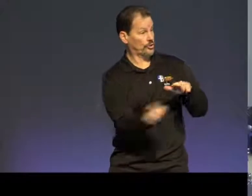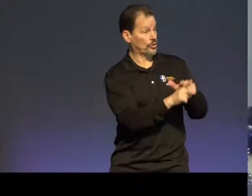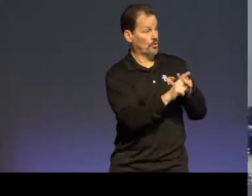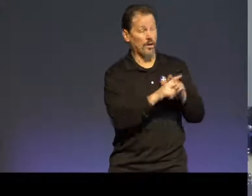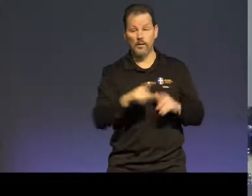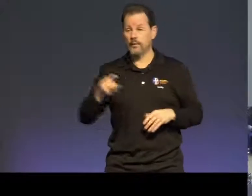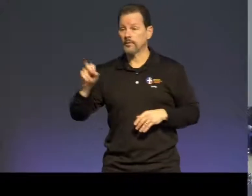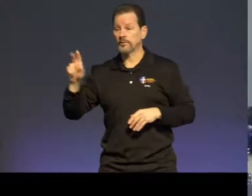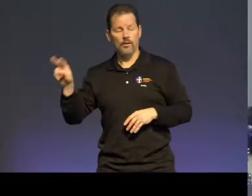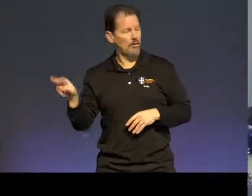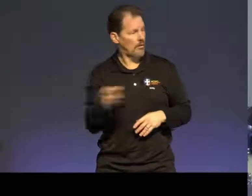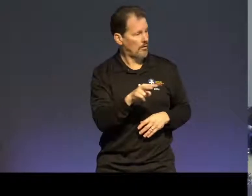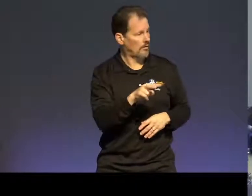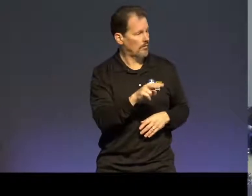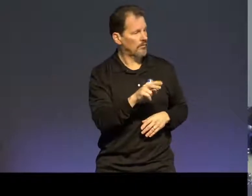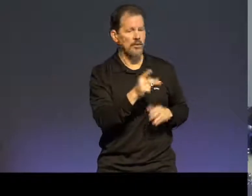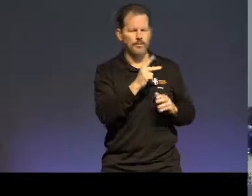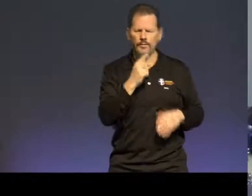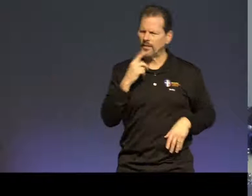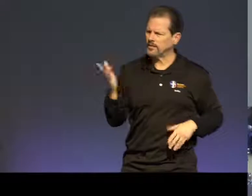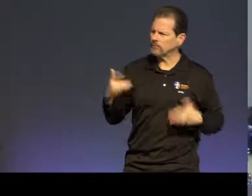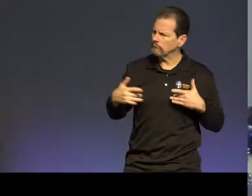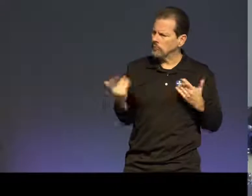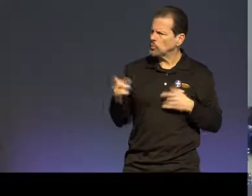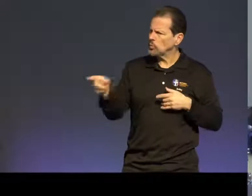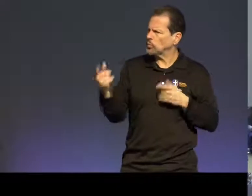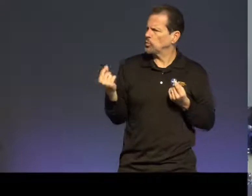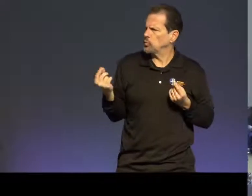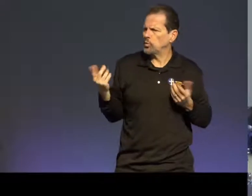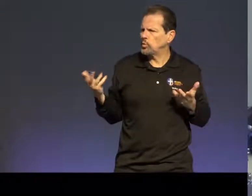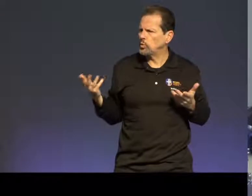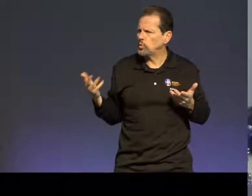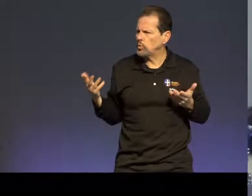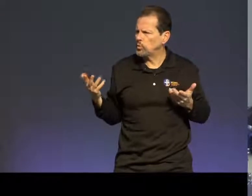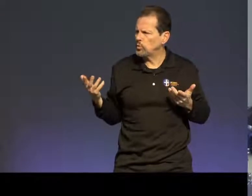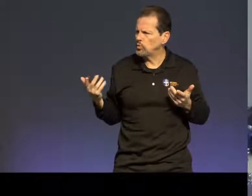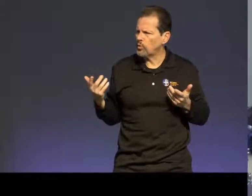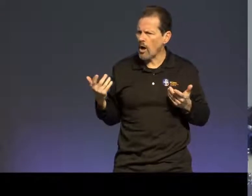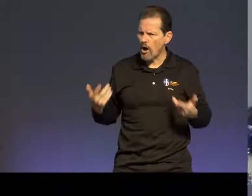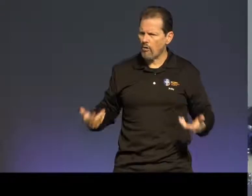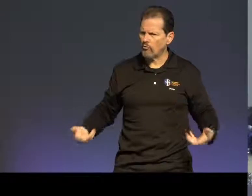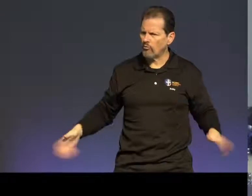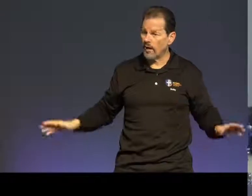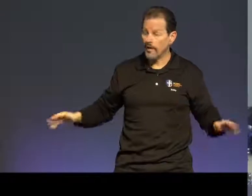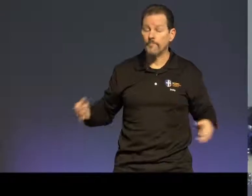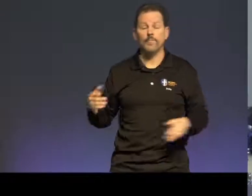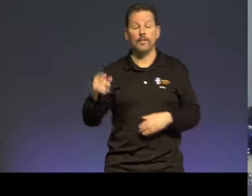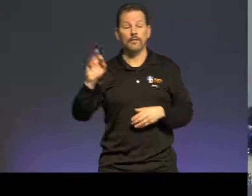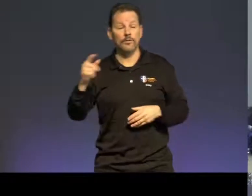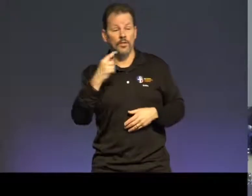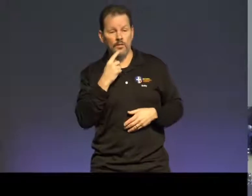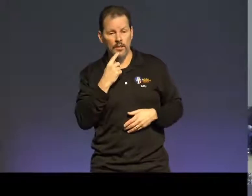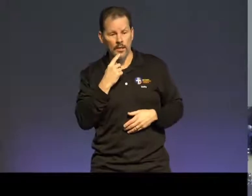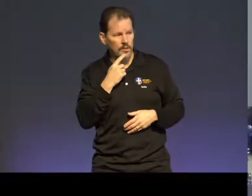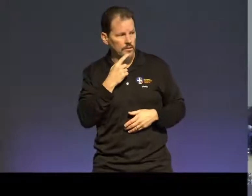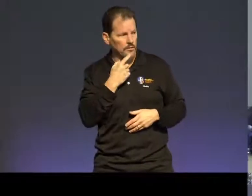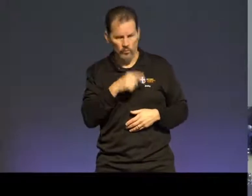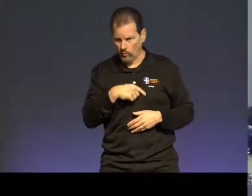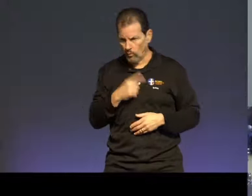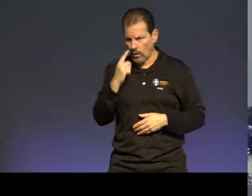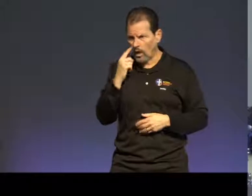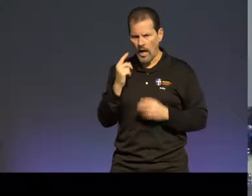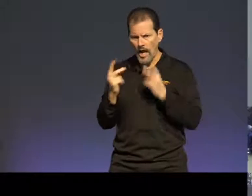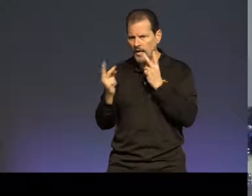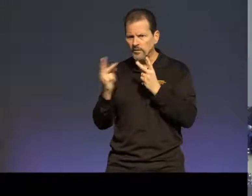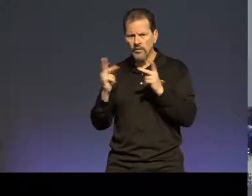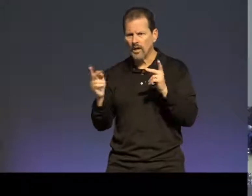you done?" The first thing Saul says in verse 11, it says that, "And Saul said, when I saw the people were